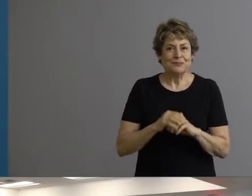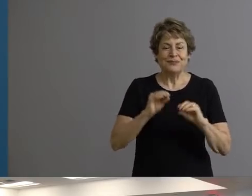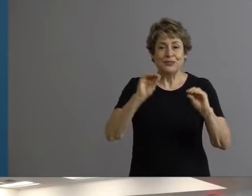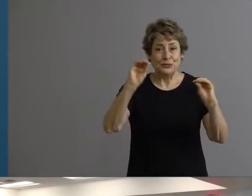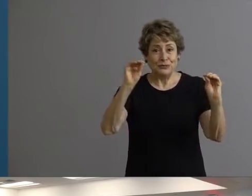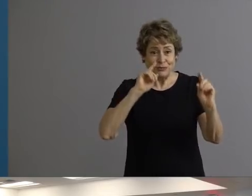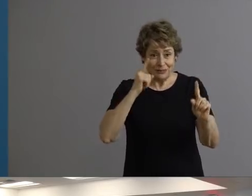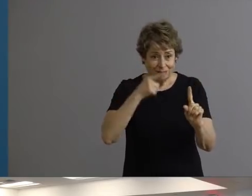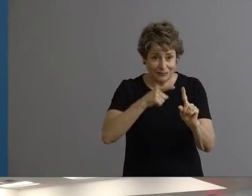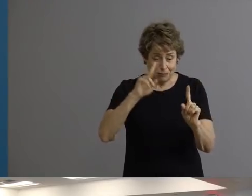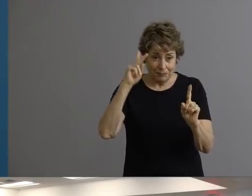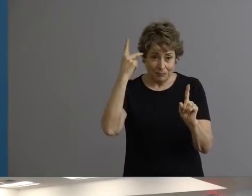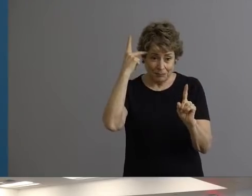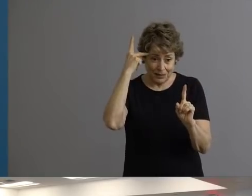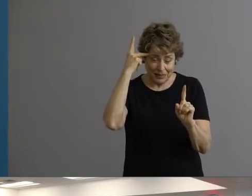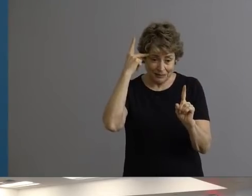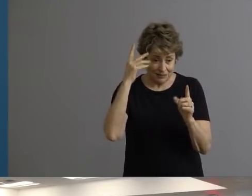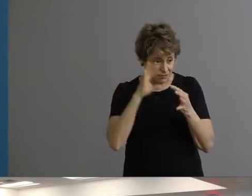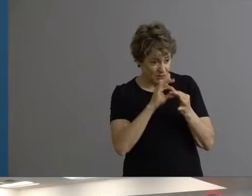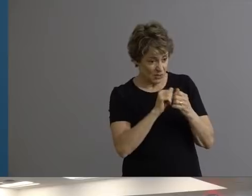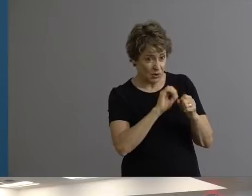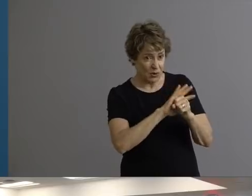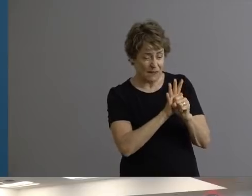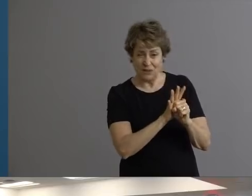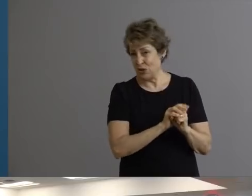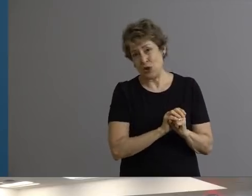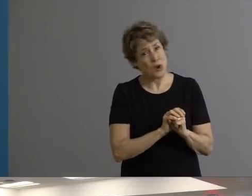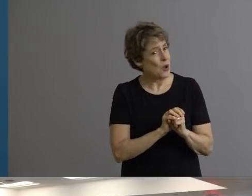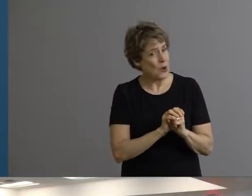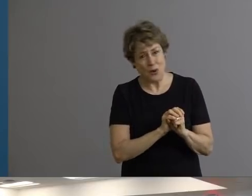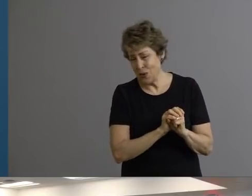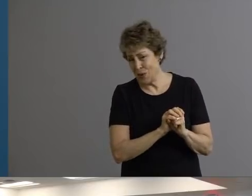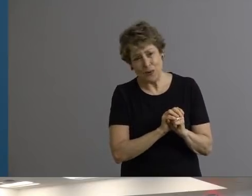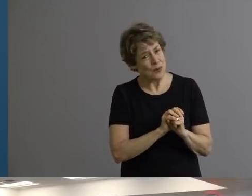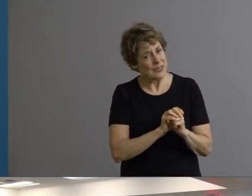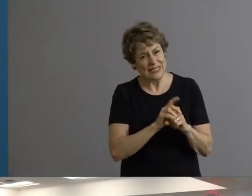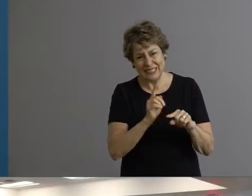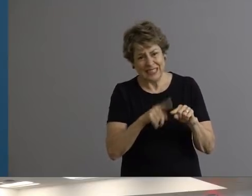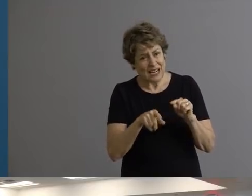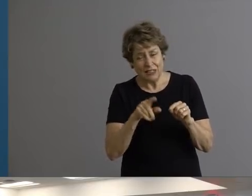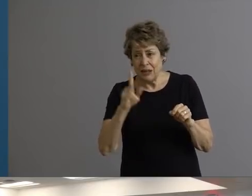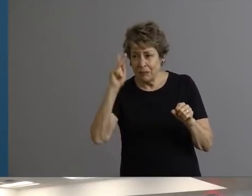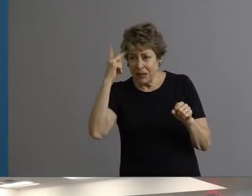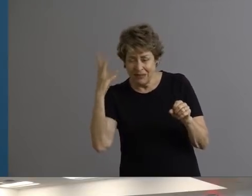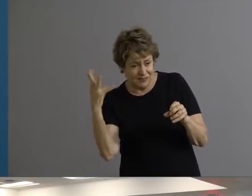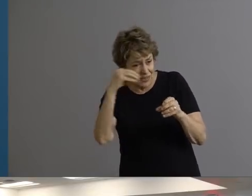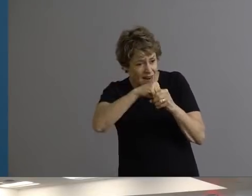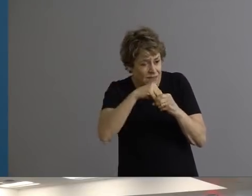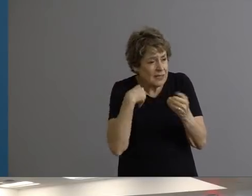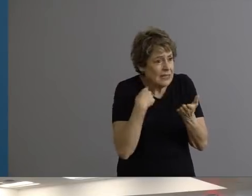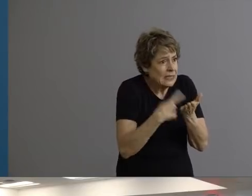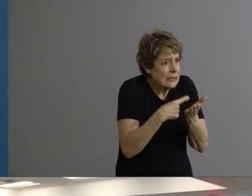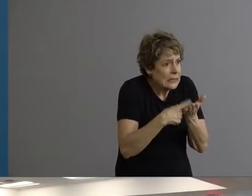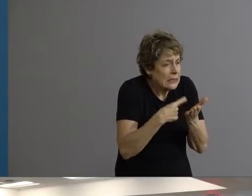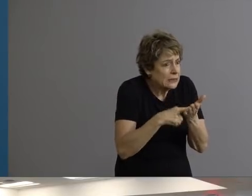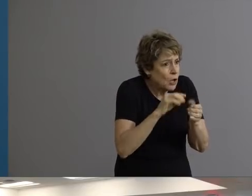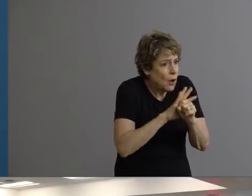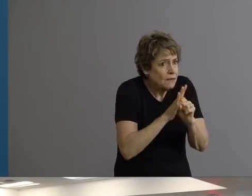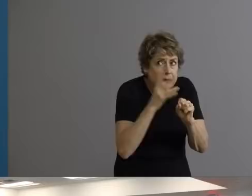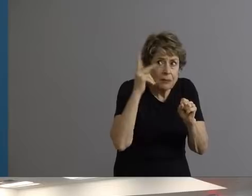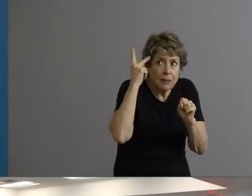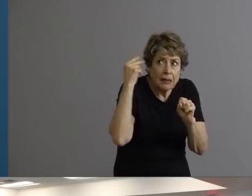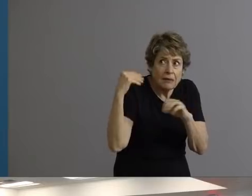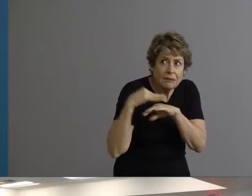of the governor's office in Arizona, period. But what is your message? That's the message. I'm going to do what's in the best interest of